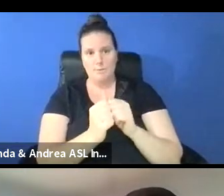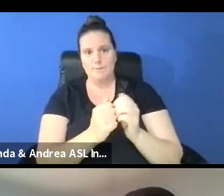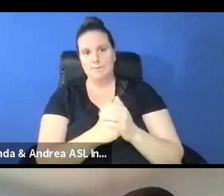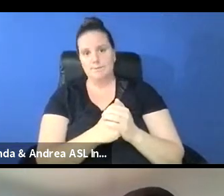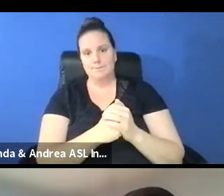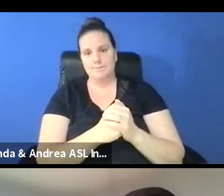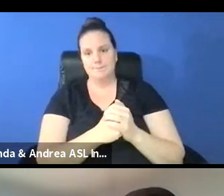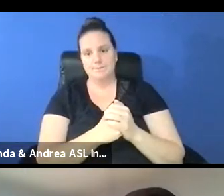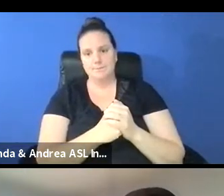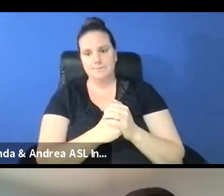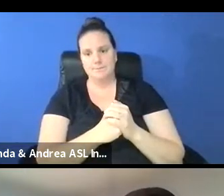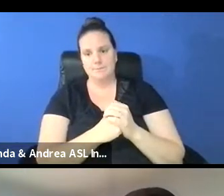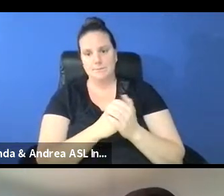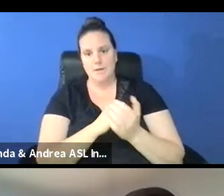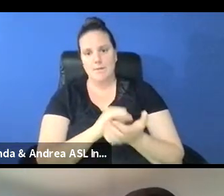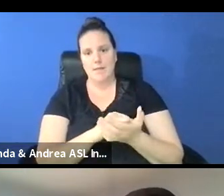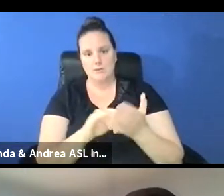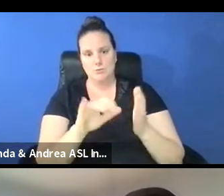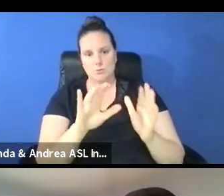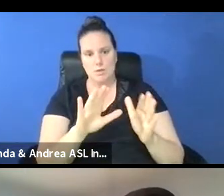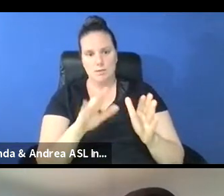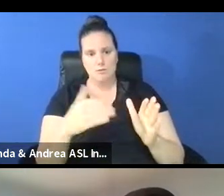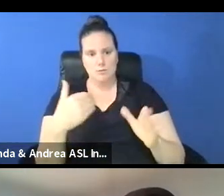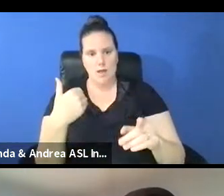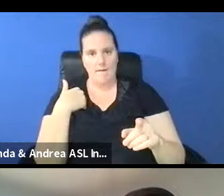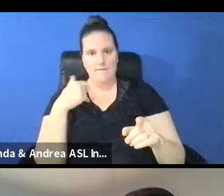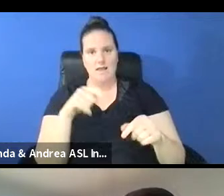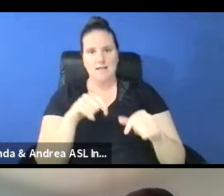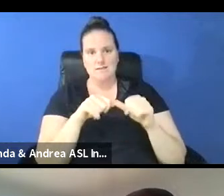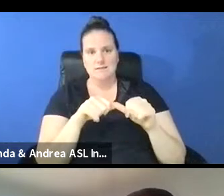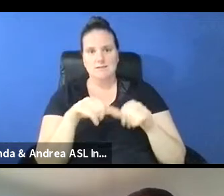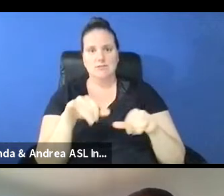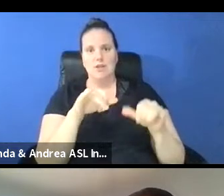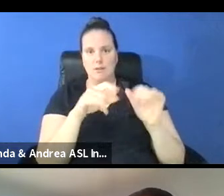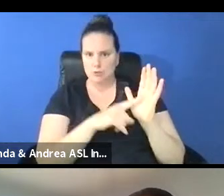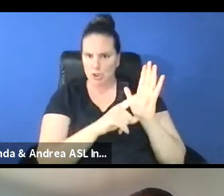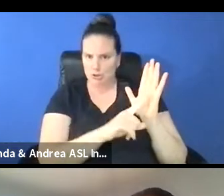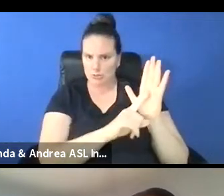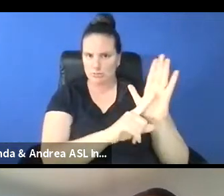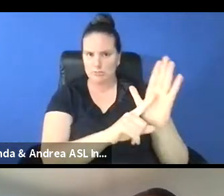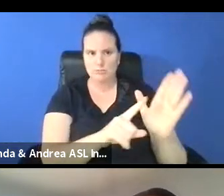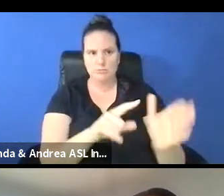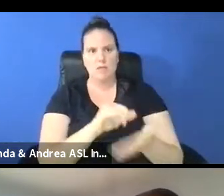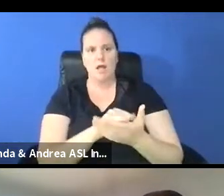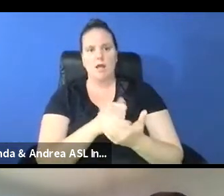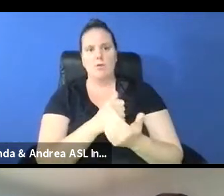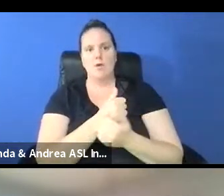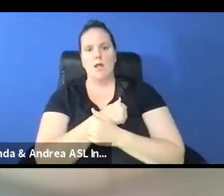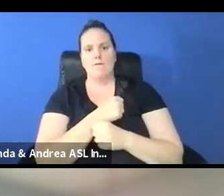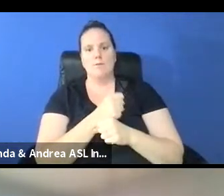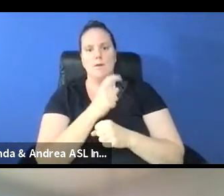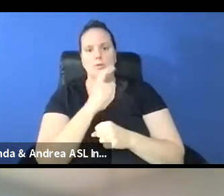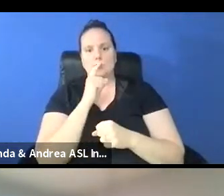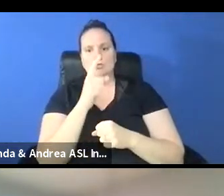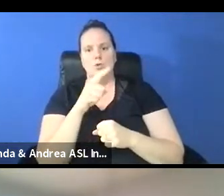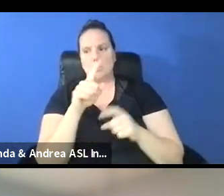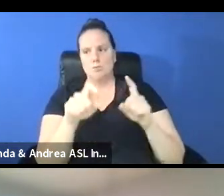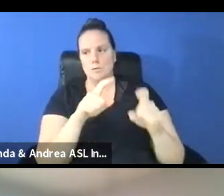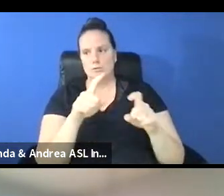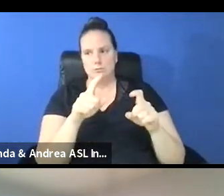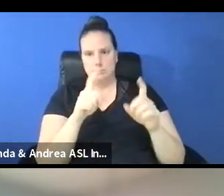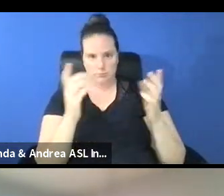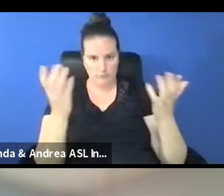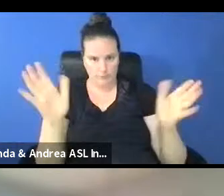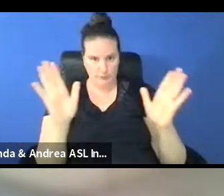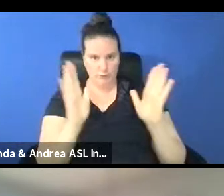but it would be great to have that consistently be checked up on. I would love to make sure that those questions are being